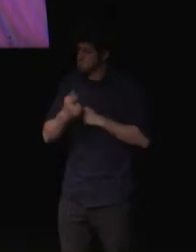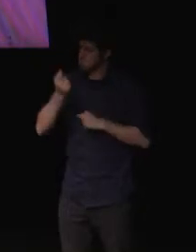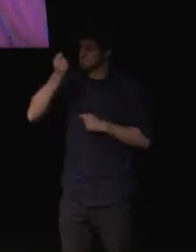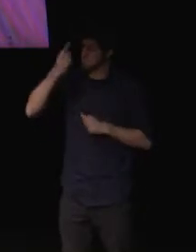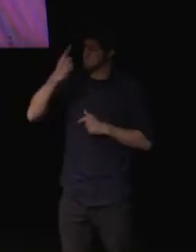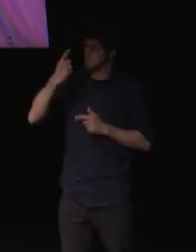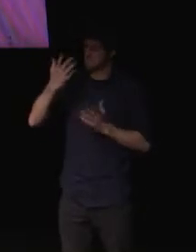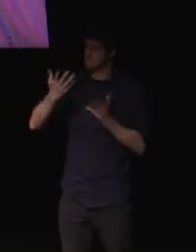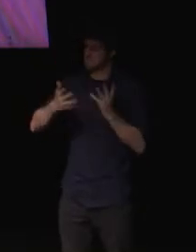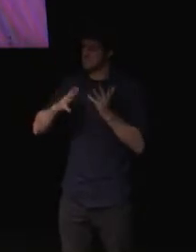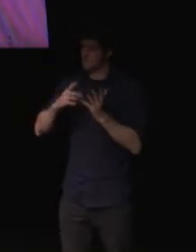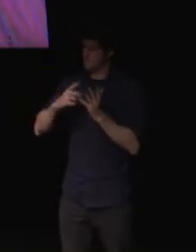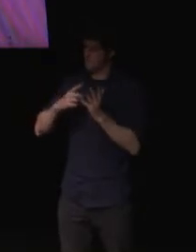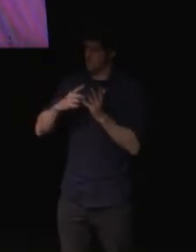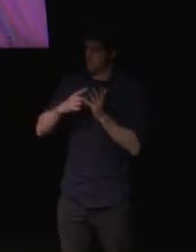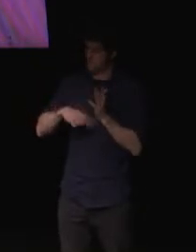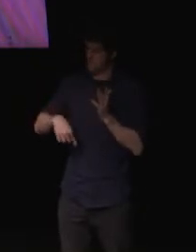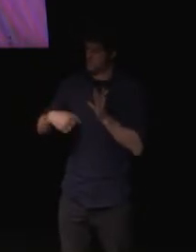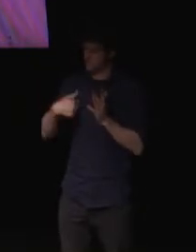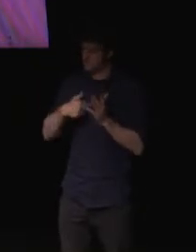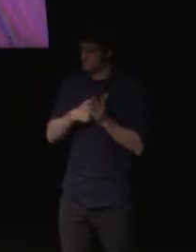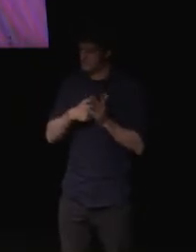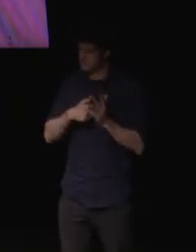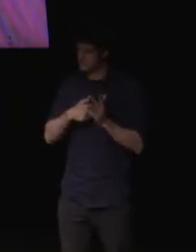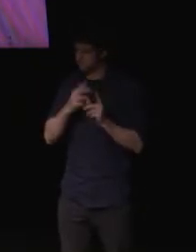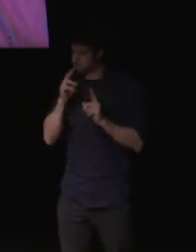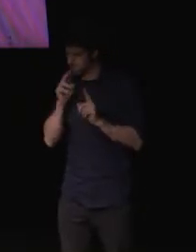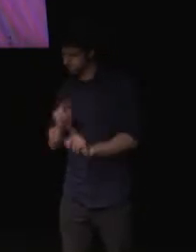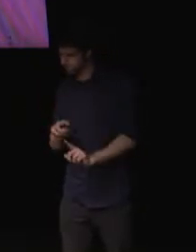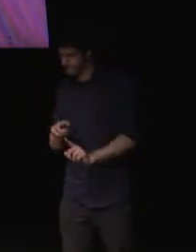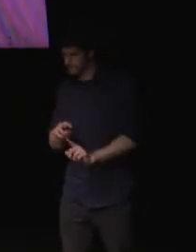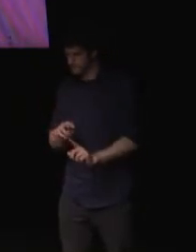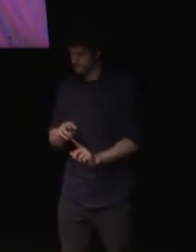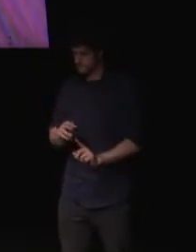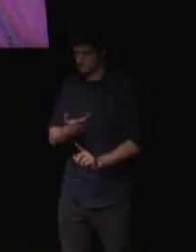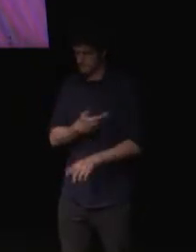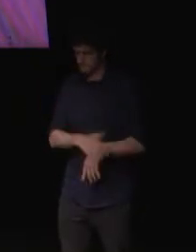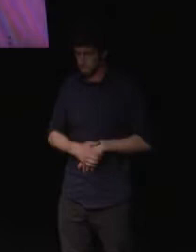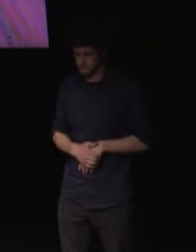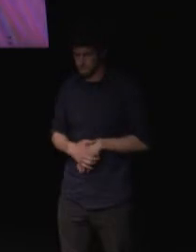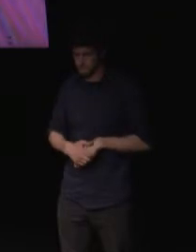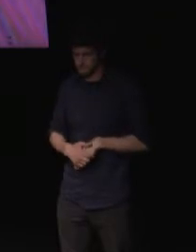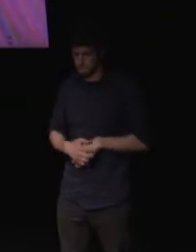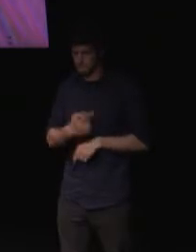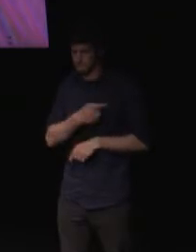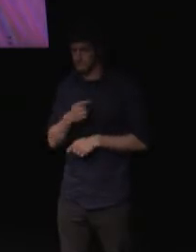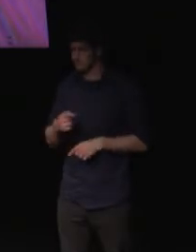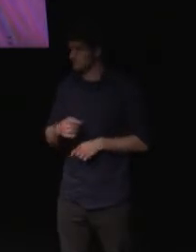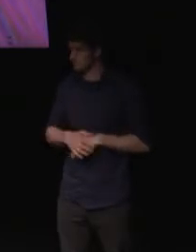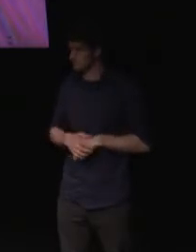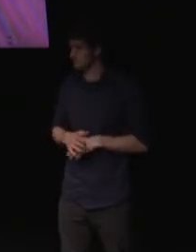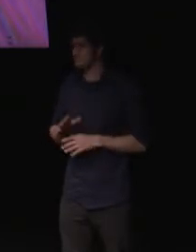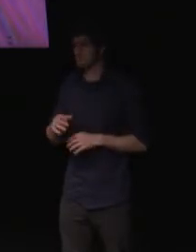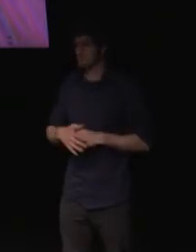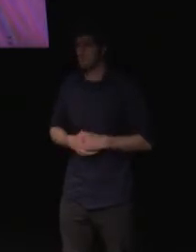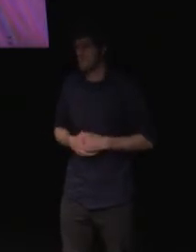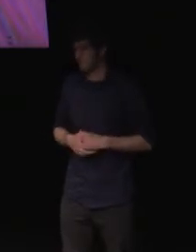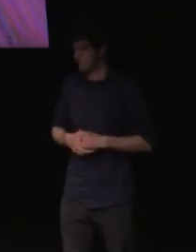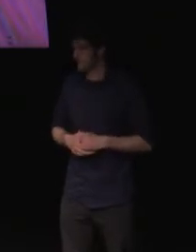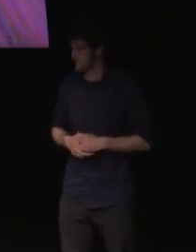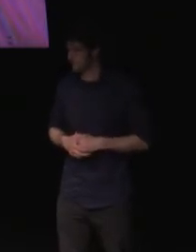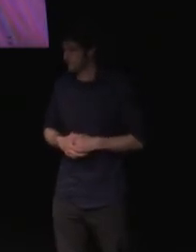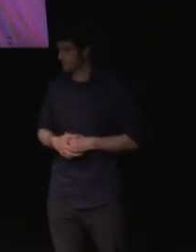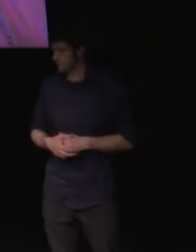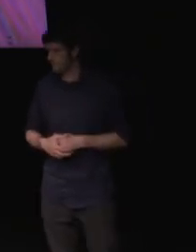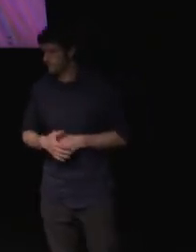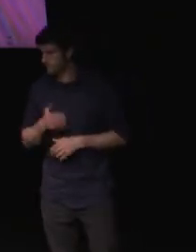of kind of what we're looking at when we do this particular one. And again, this is visualized. All right, so I'm going to move on, but you get the idea.